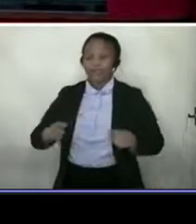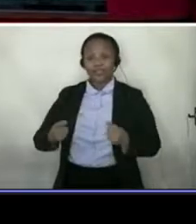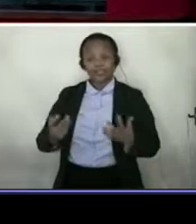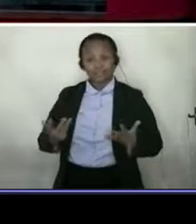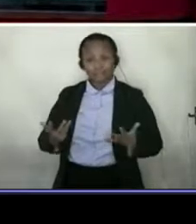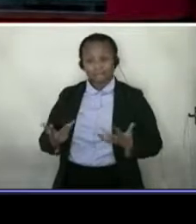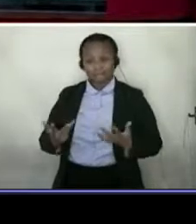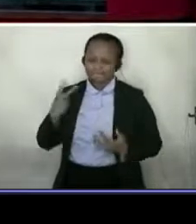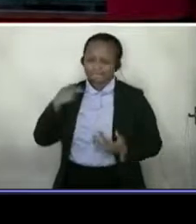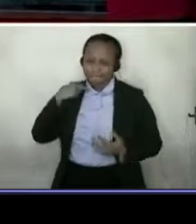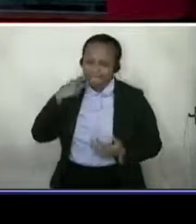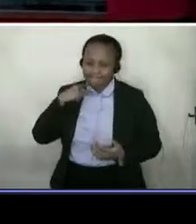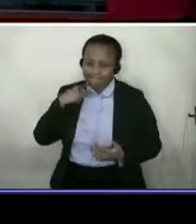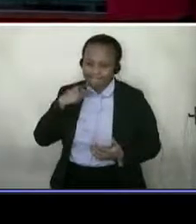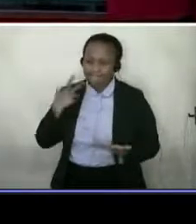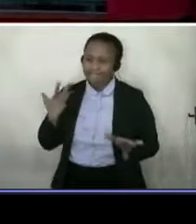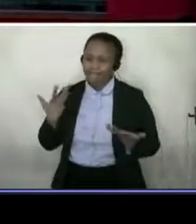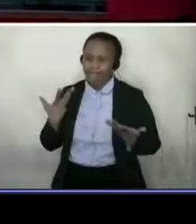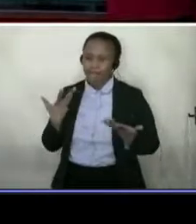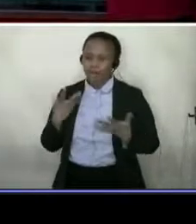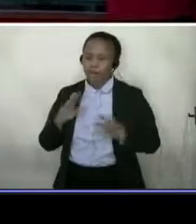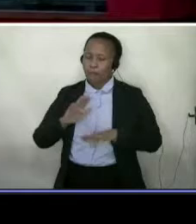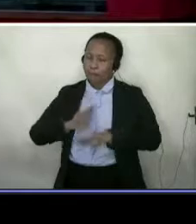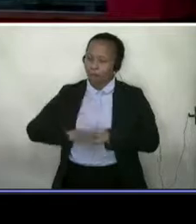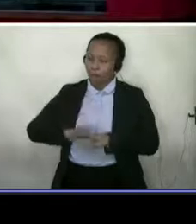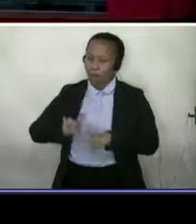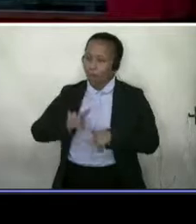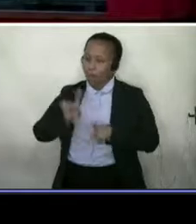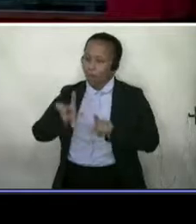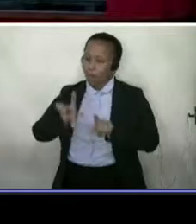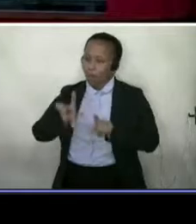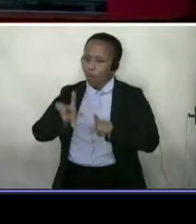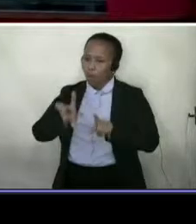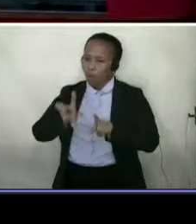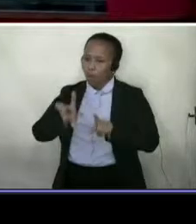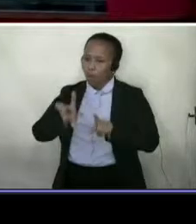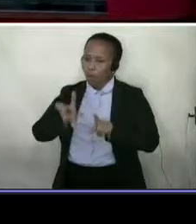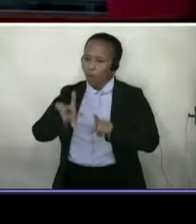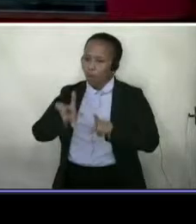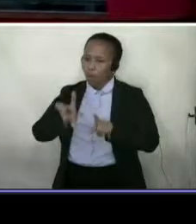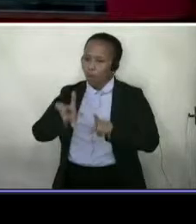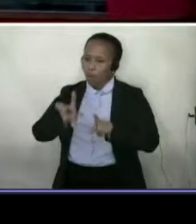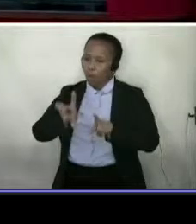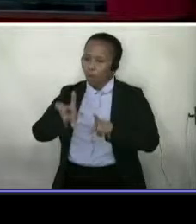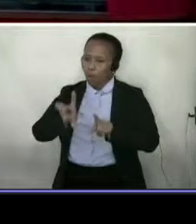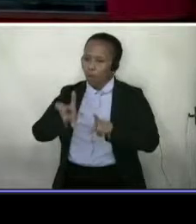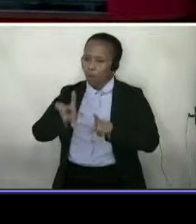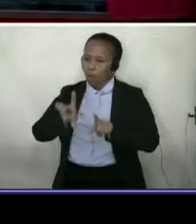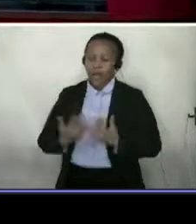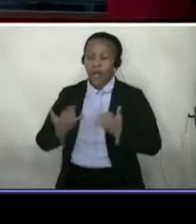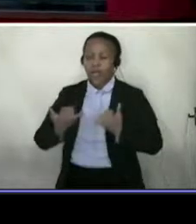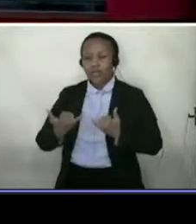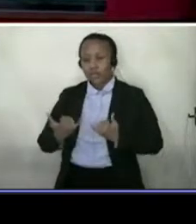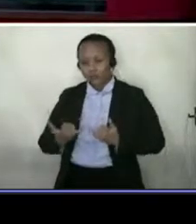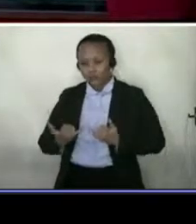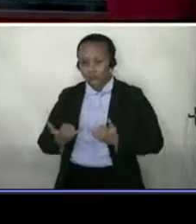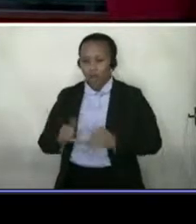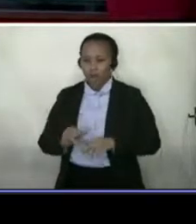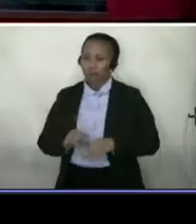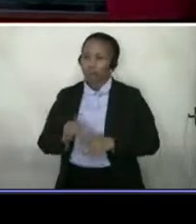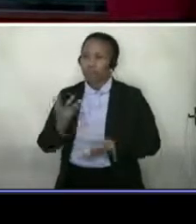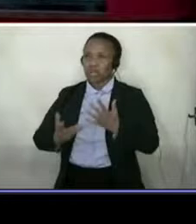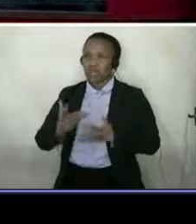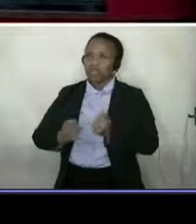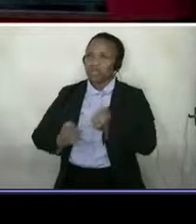unfortunately leaves more questions than answers. Could it be that the departments don't have the necessary supporting documents or the